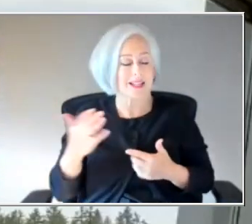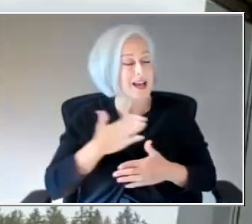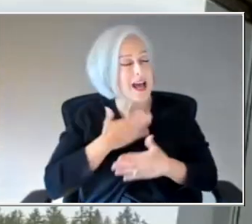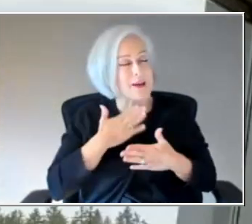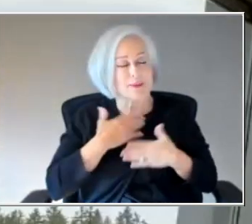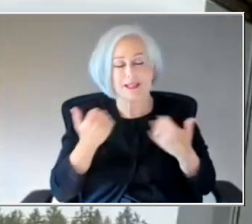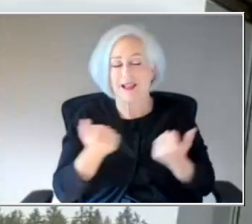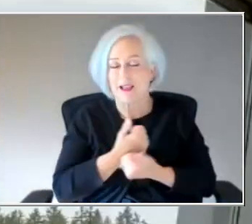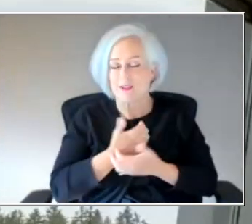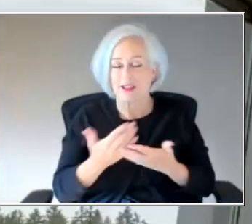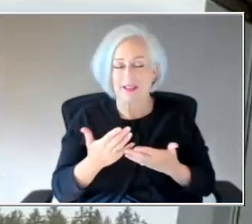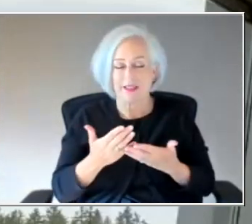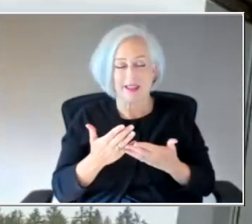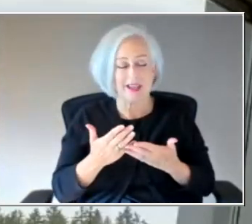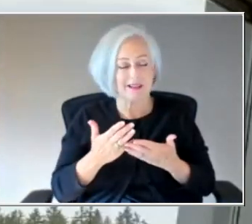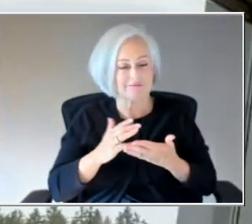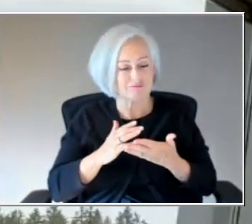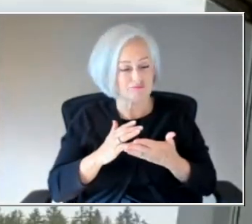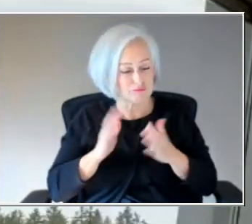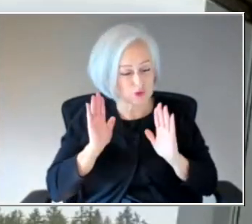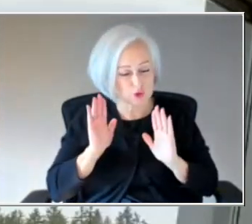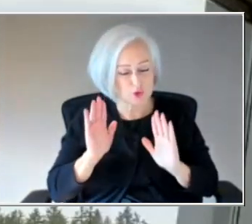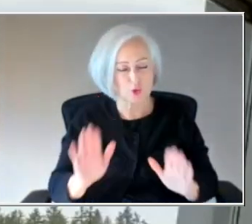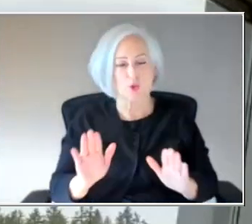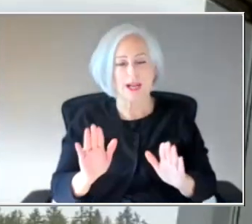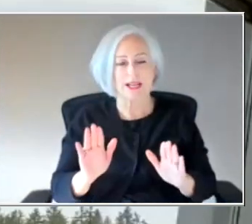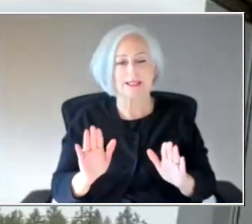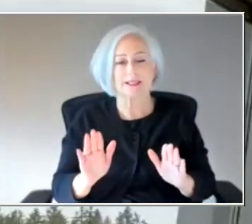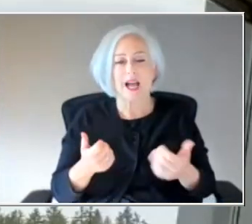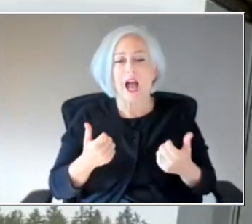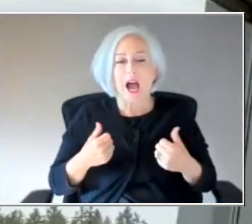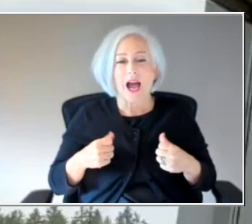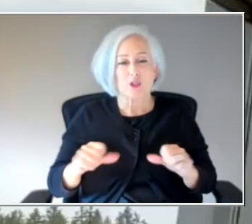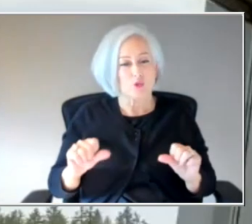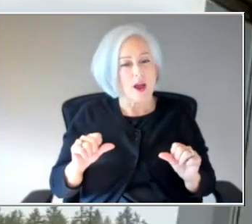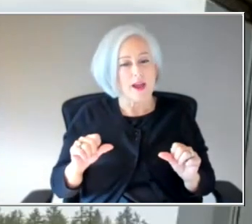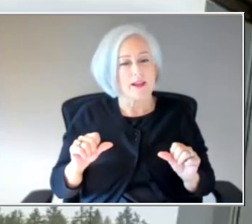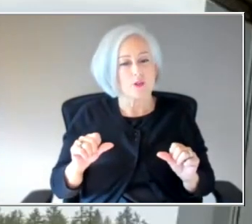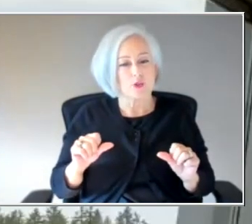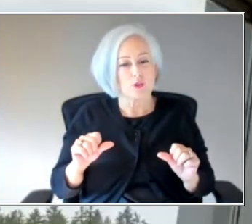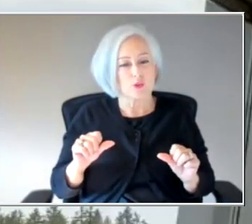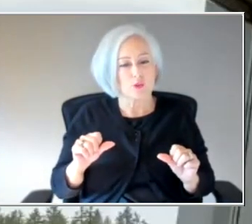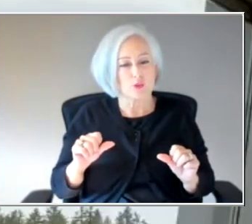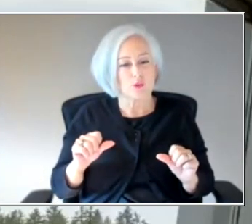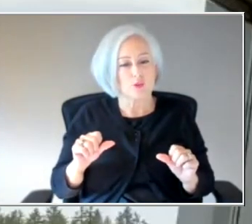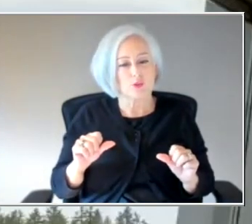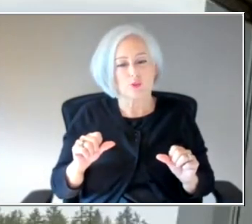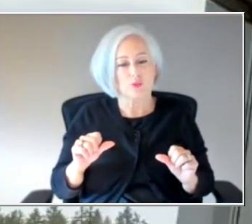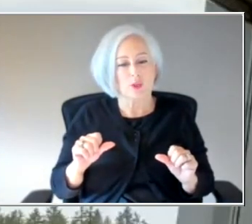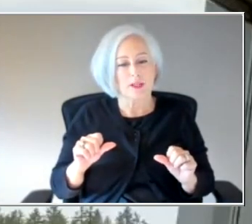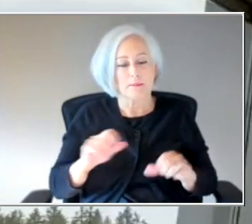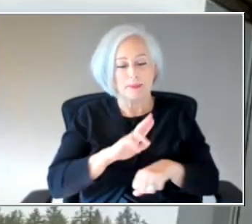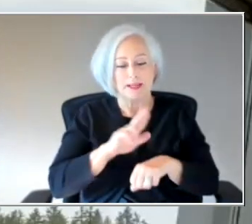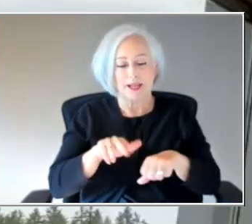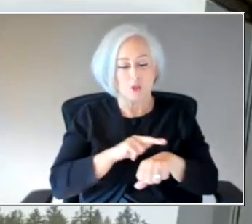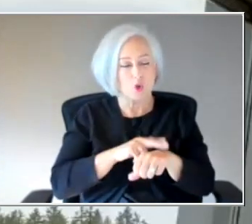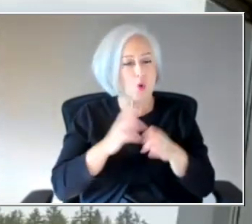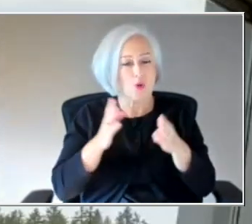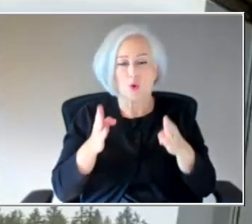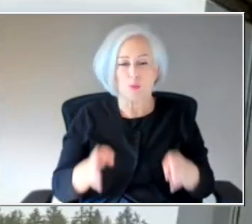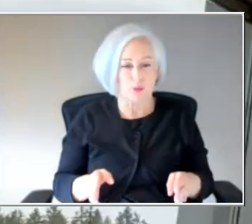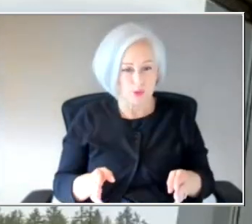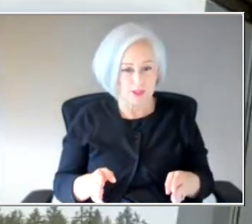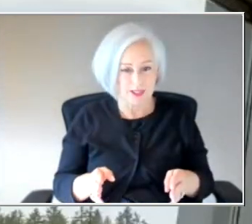really, like she said, I try to be more of just a normal person. Usually I don't